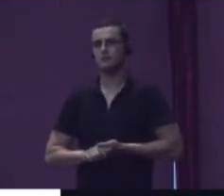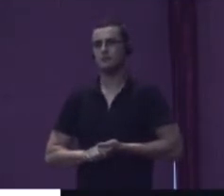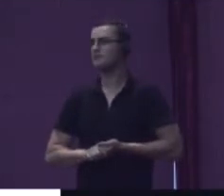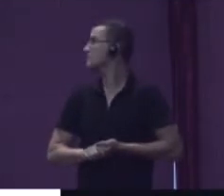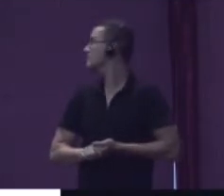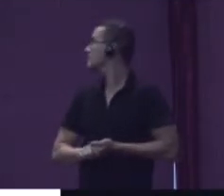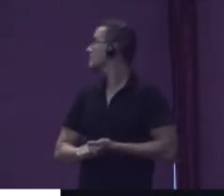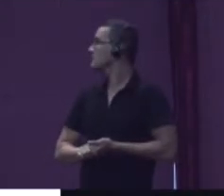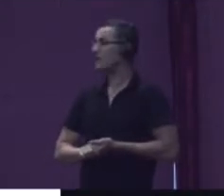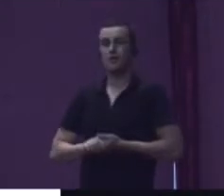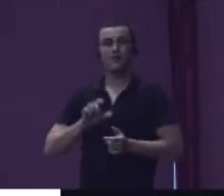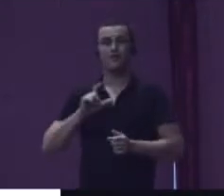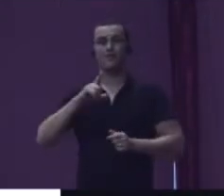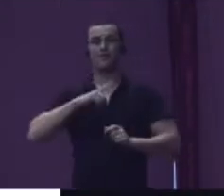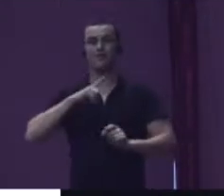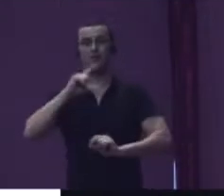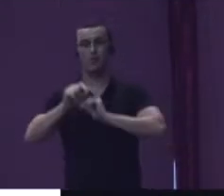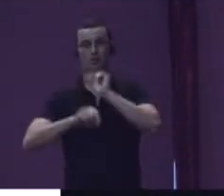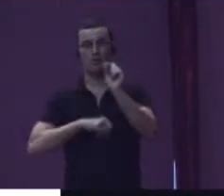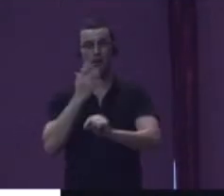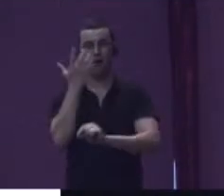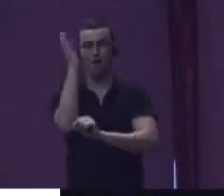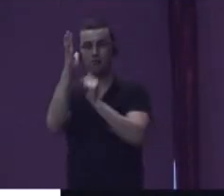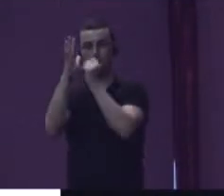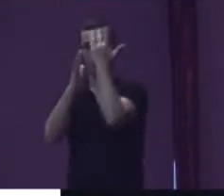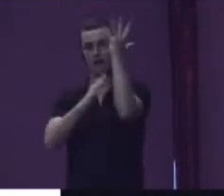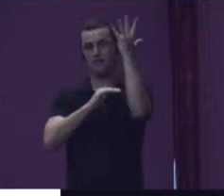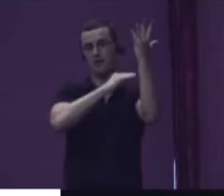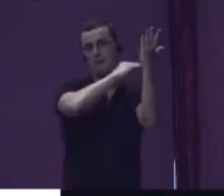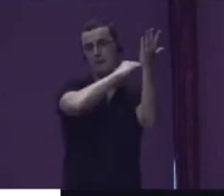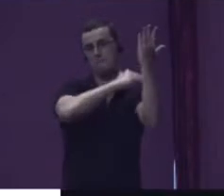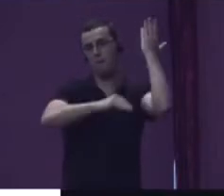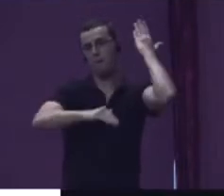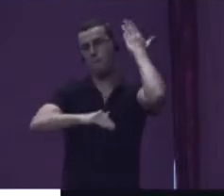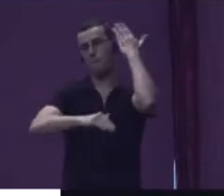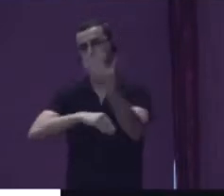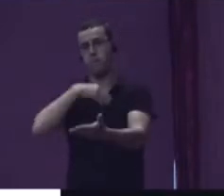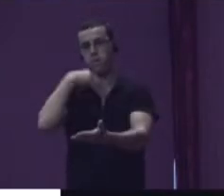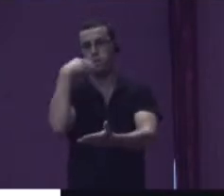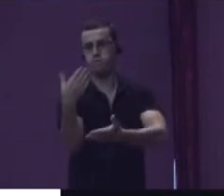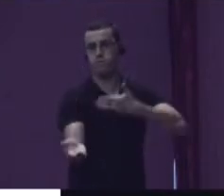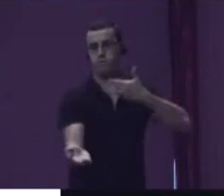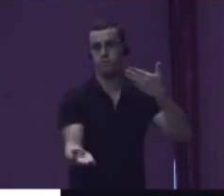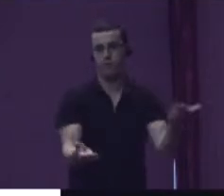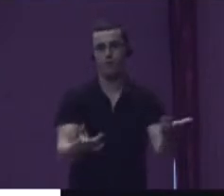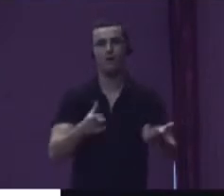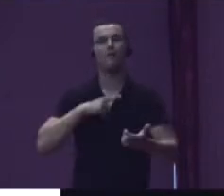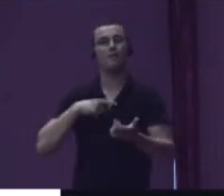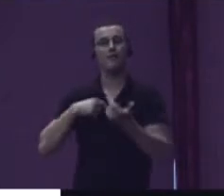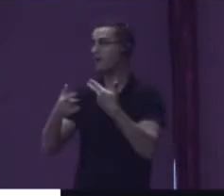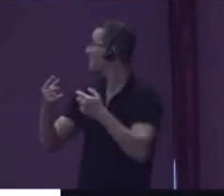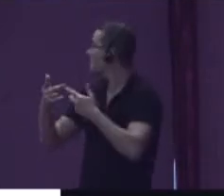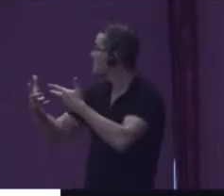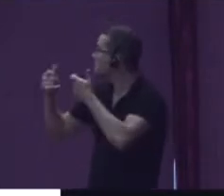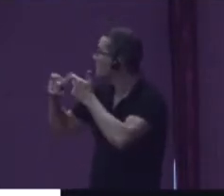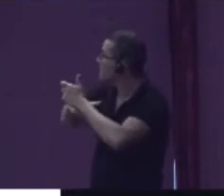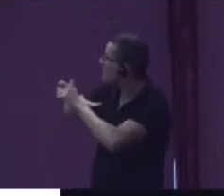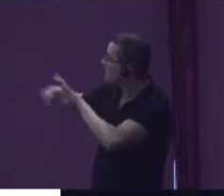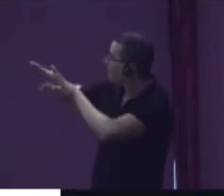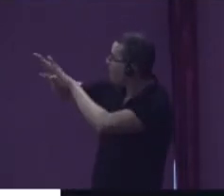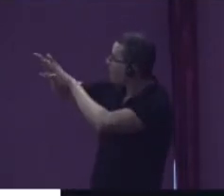And now that whole hillside really is bare because of the increased population